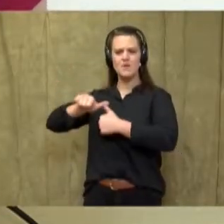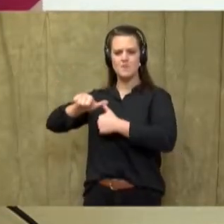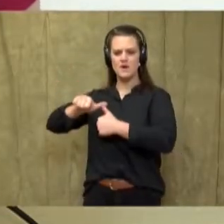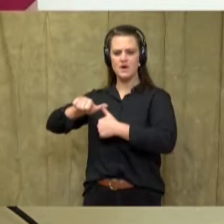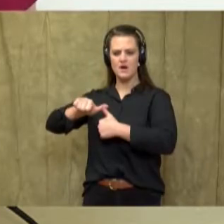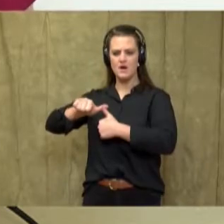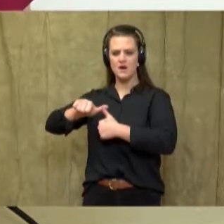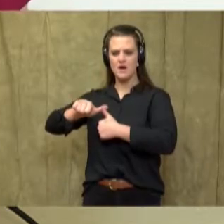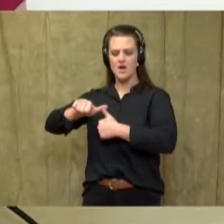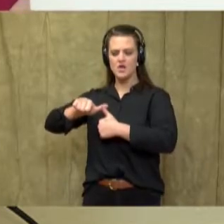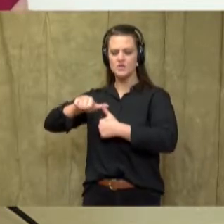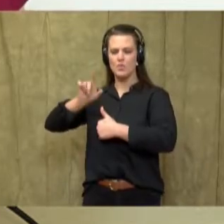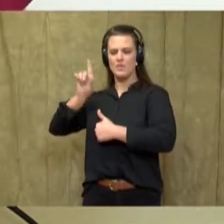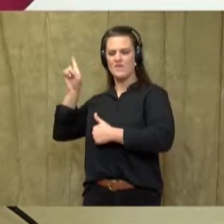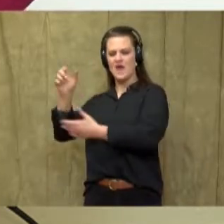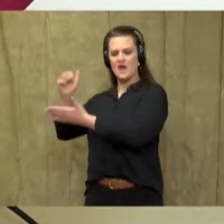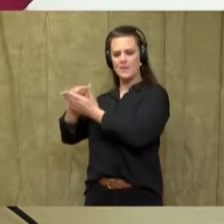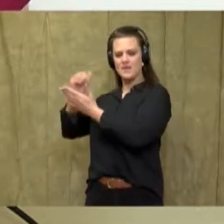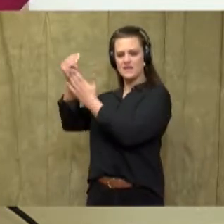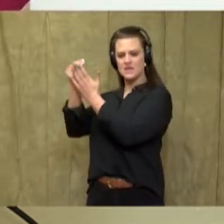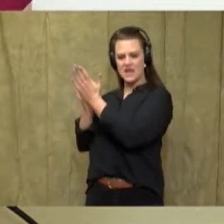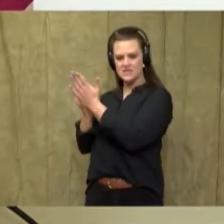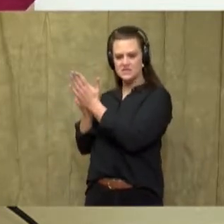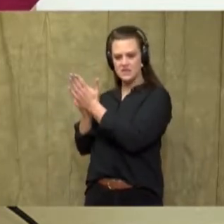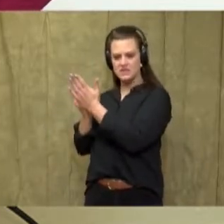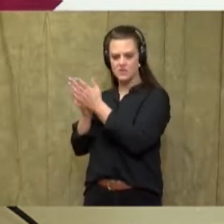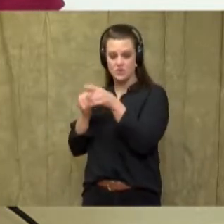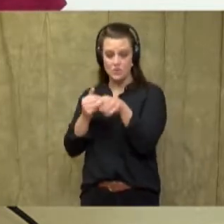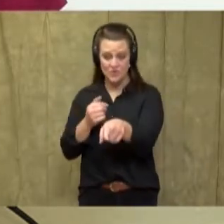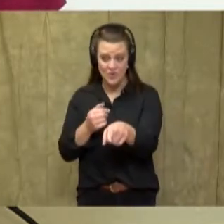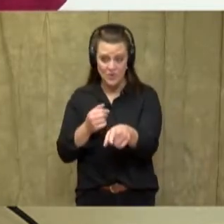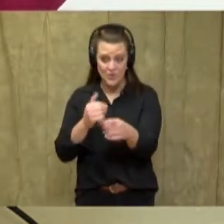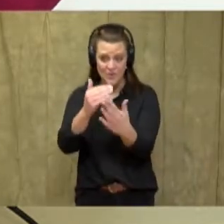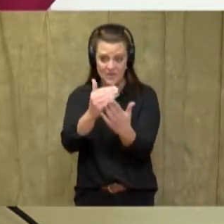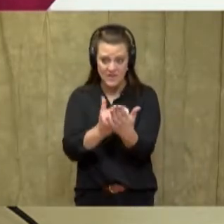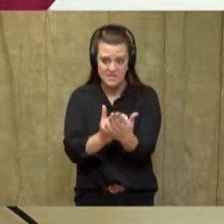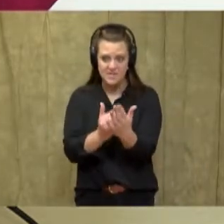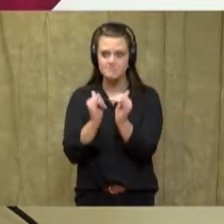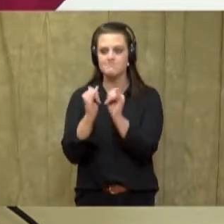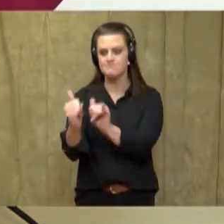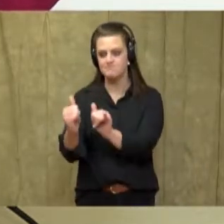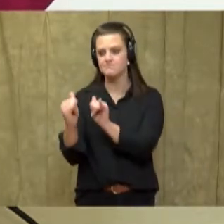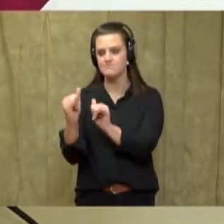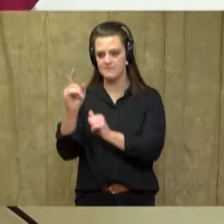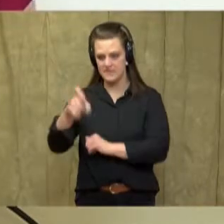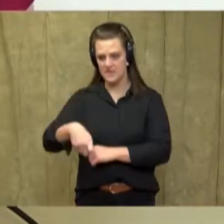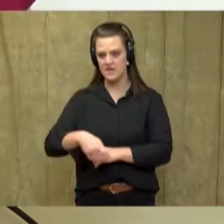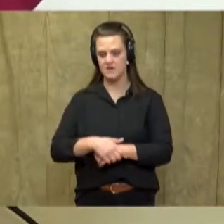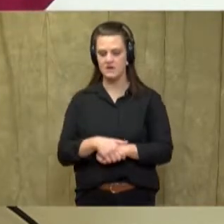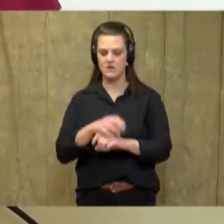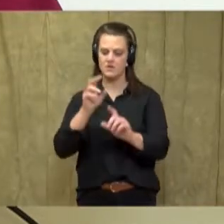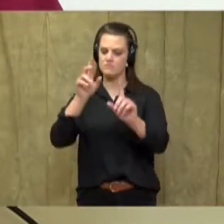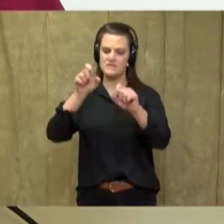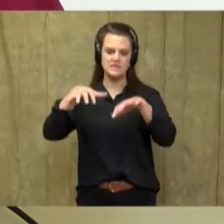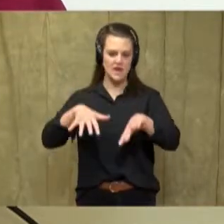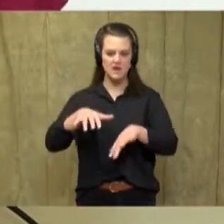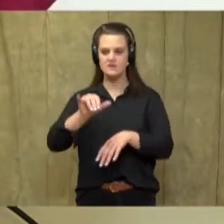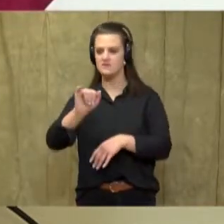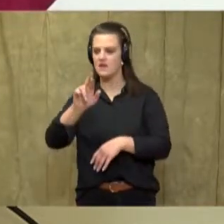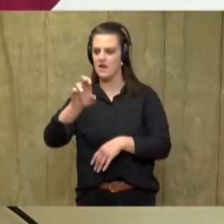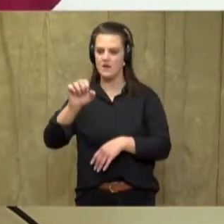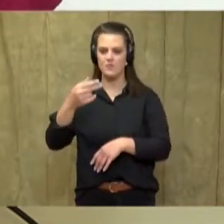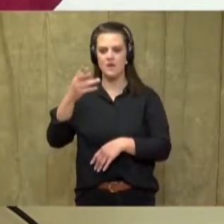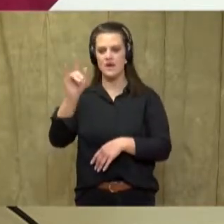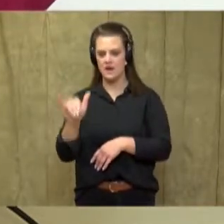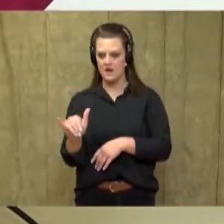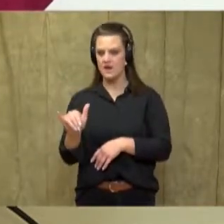doing this for a lesson, how much more do you need to do that on a lesson or an assessment or during iReady